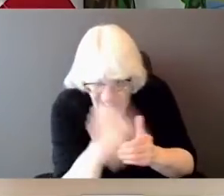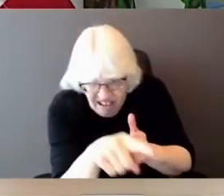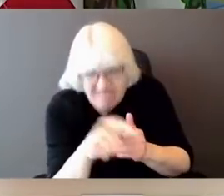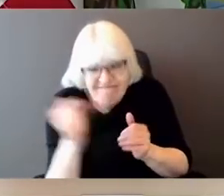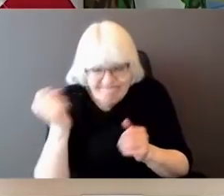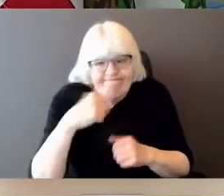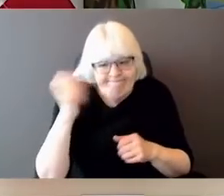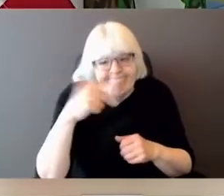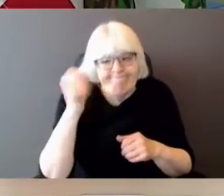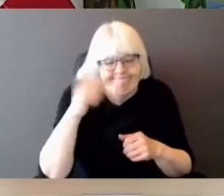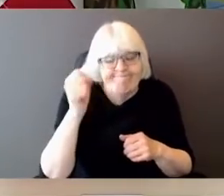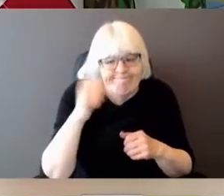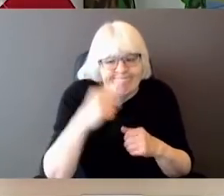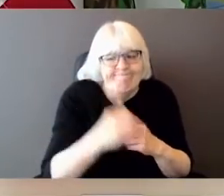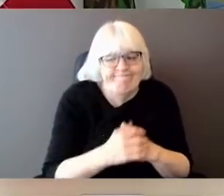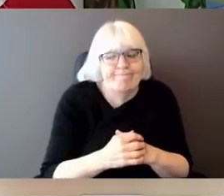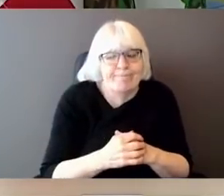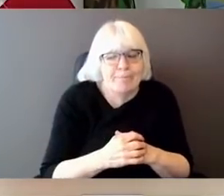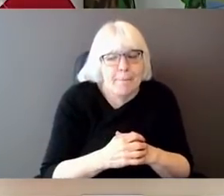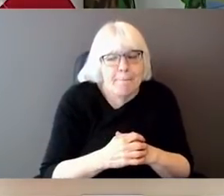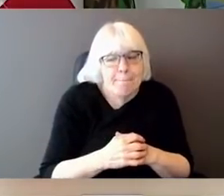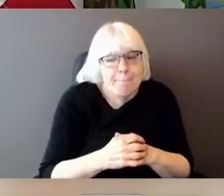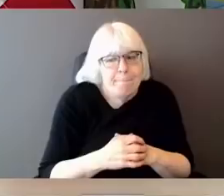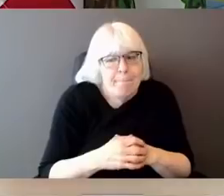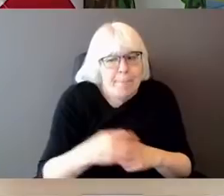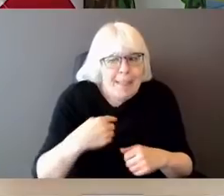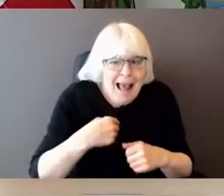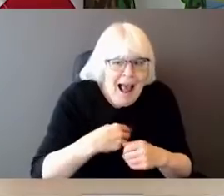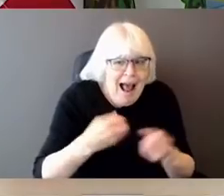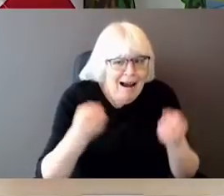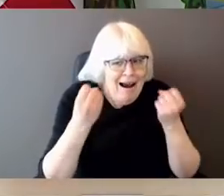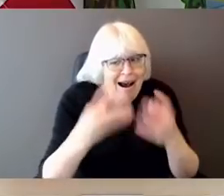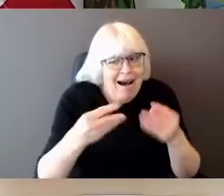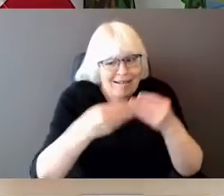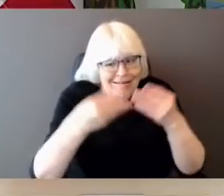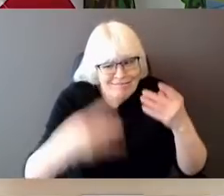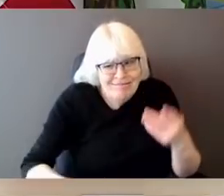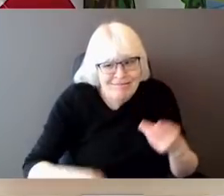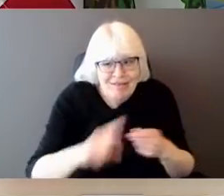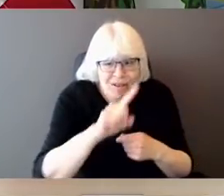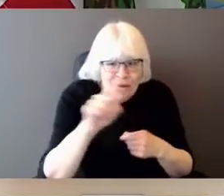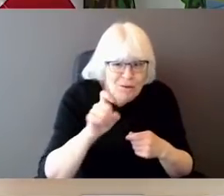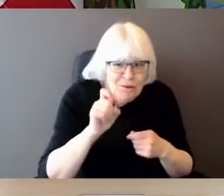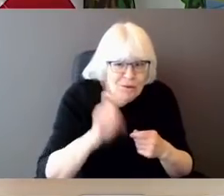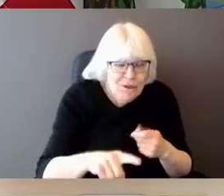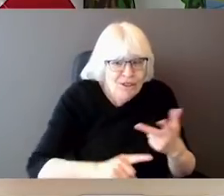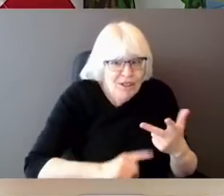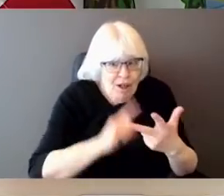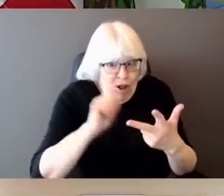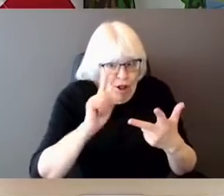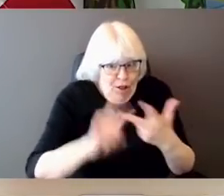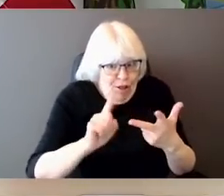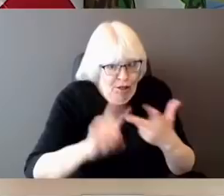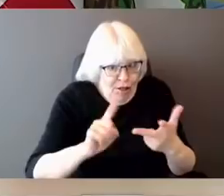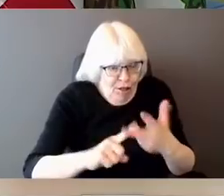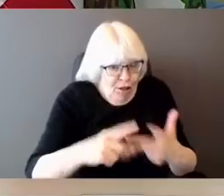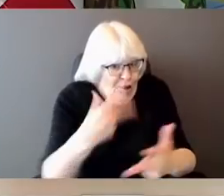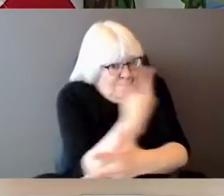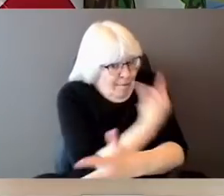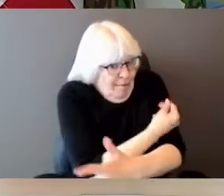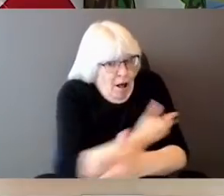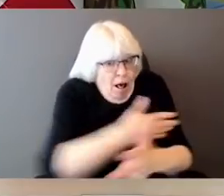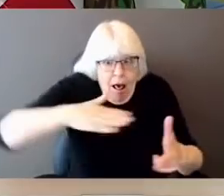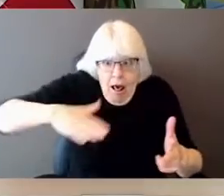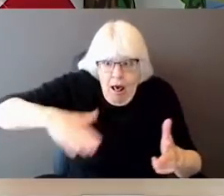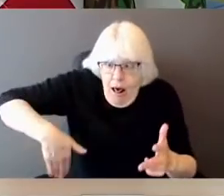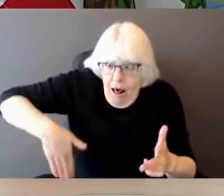I have all kinds of questions on this topic, but if you have contracted COVID before your booster, do you still recommend a booster? Mm-hmm. And if so, how long